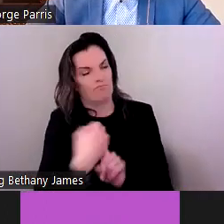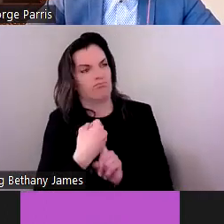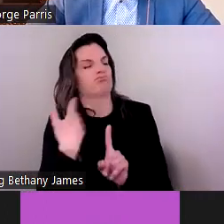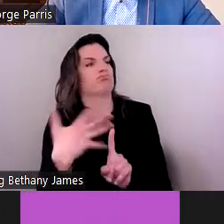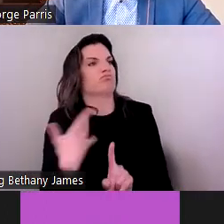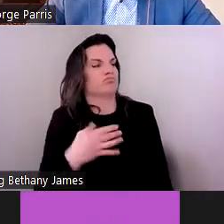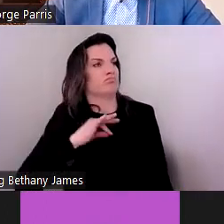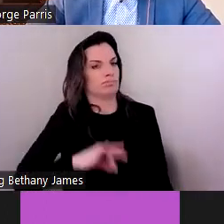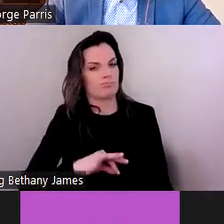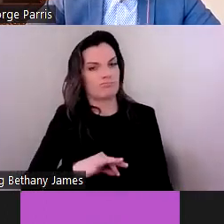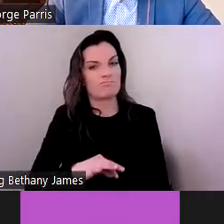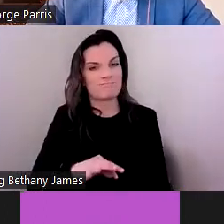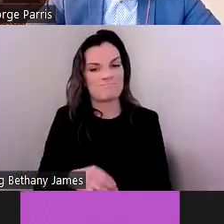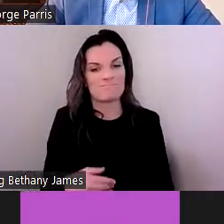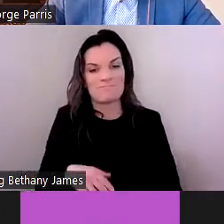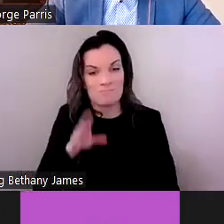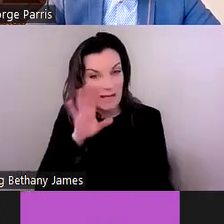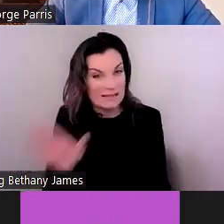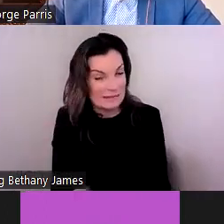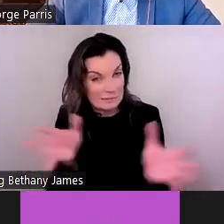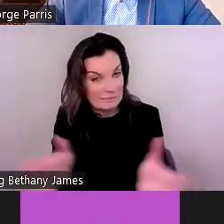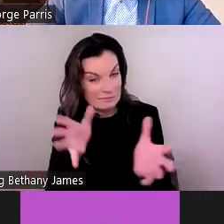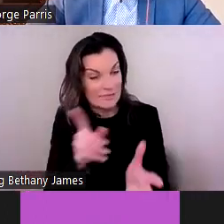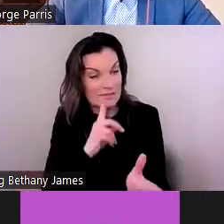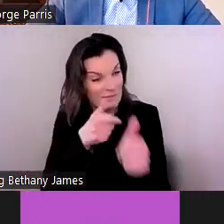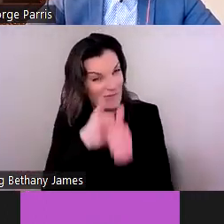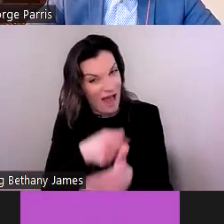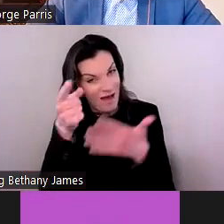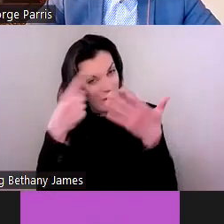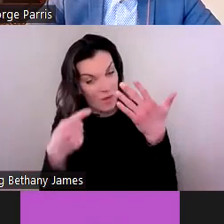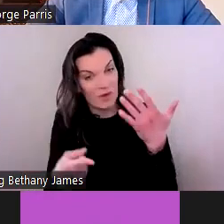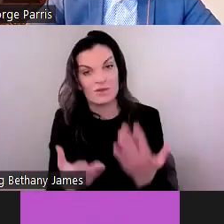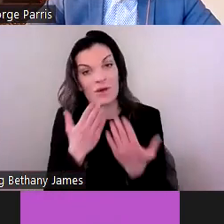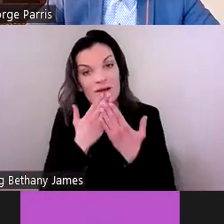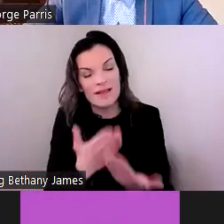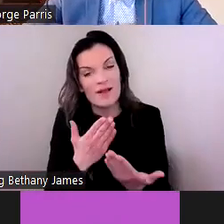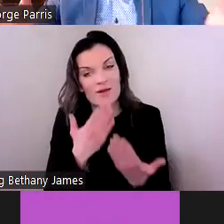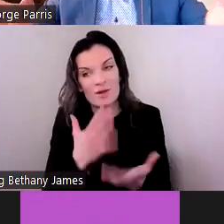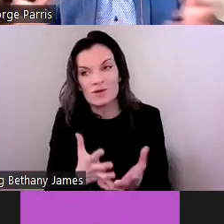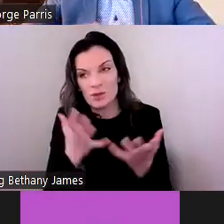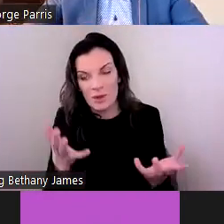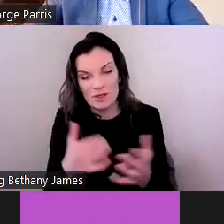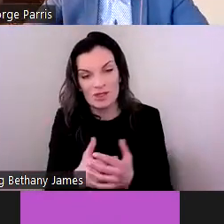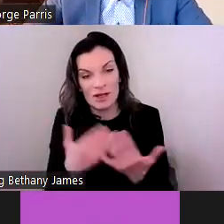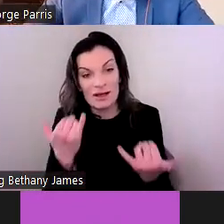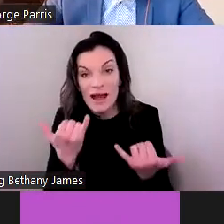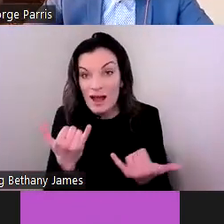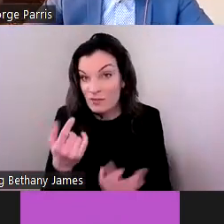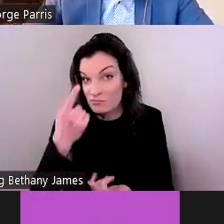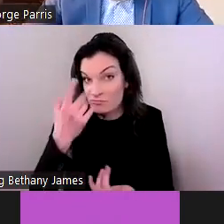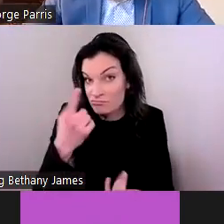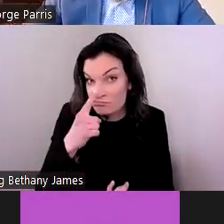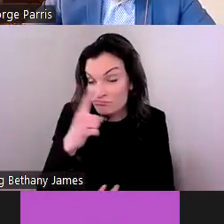of presentations with you and everyone else. So thank you kindly. Thank you very much. And I'm now open up